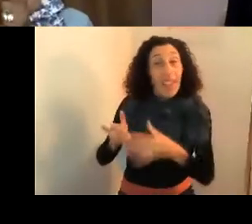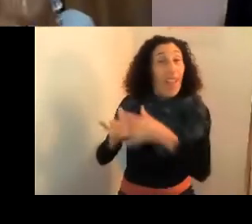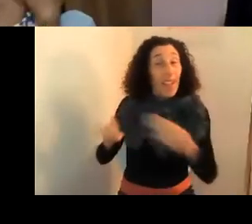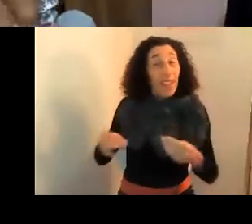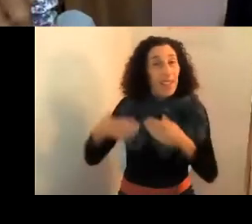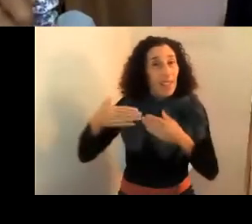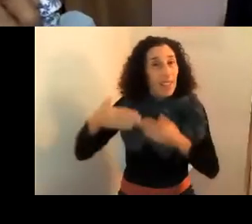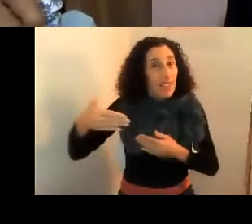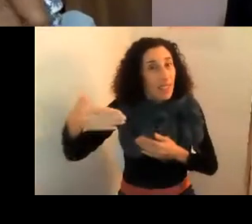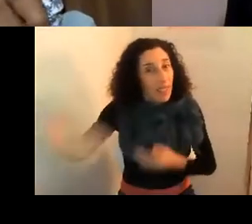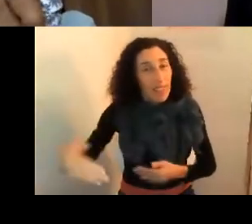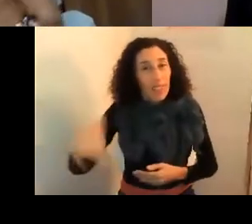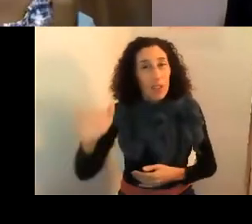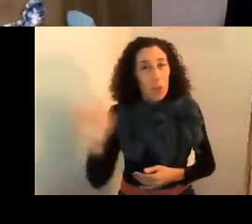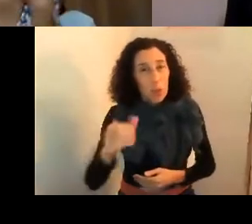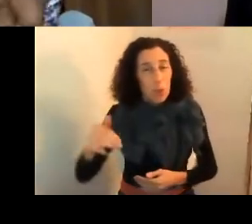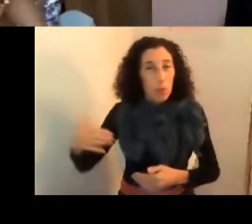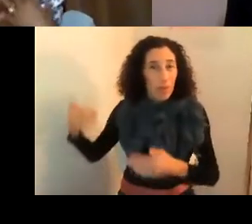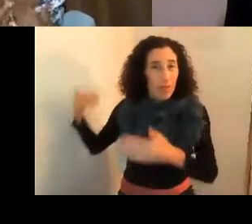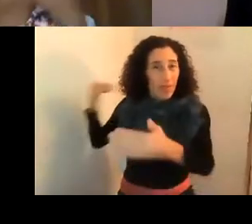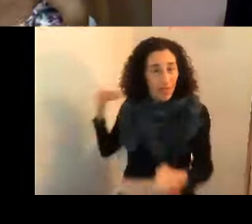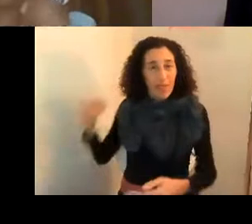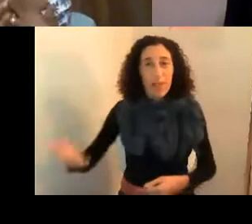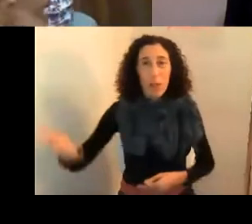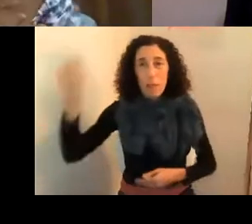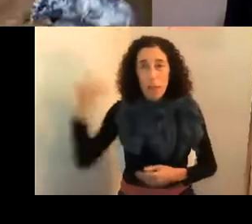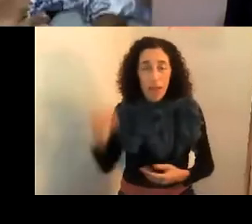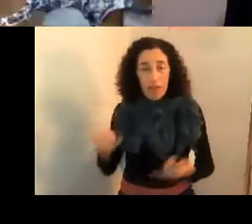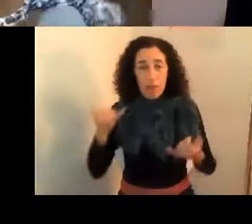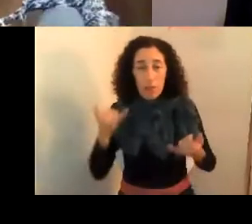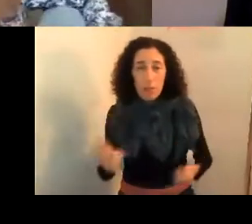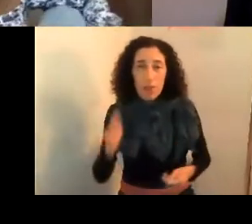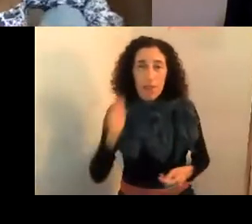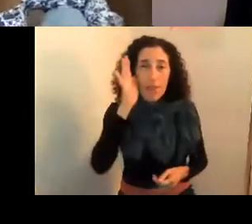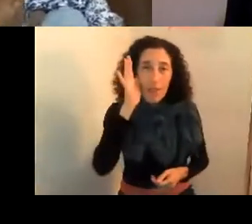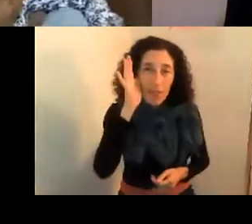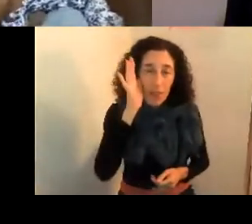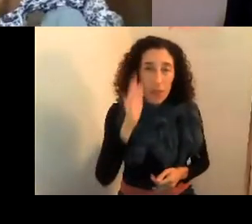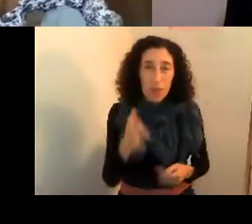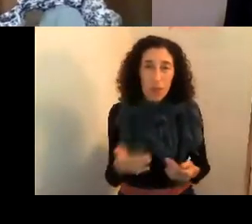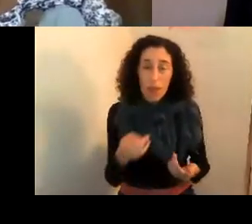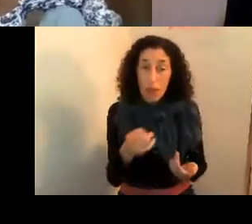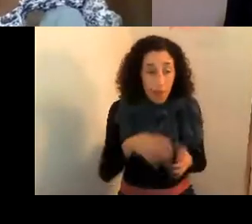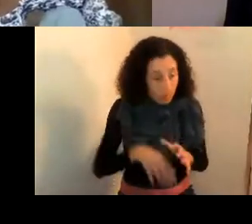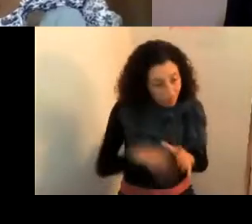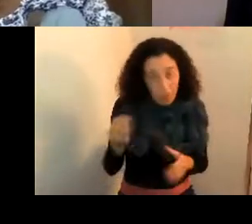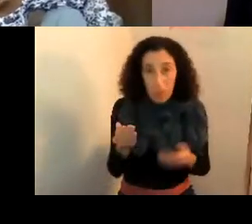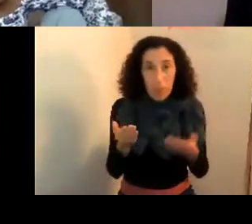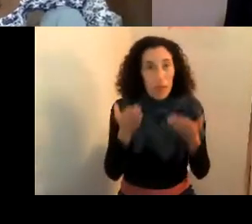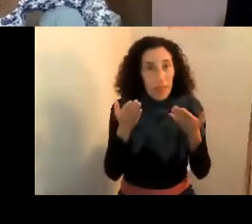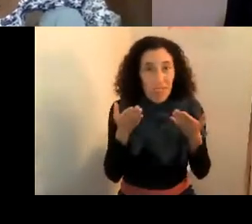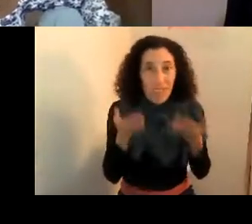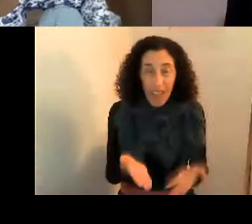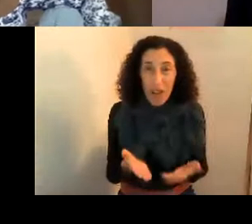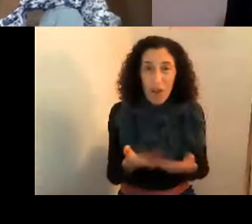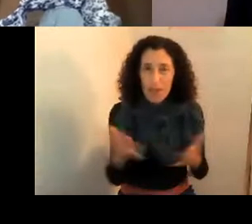there is in Black communities, from my own perspective, my own lived experience, really sits at the heart of like this